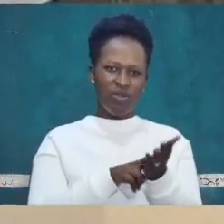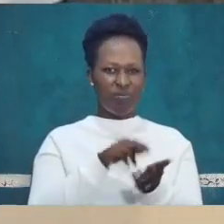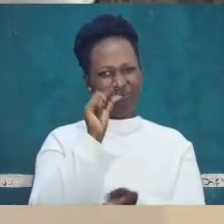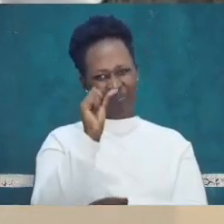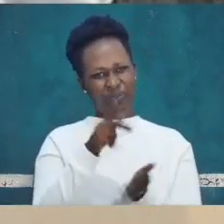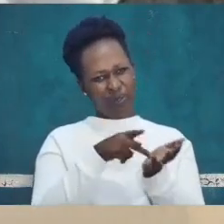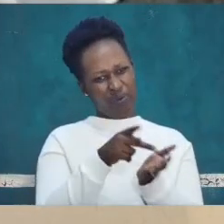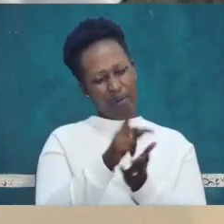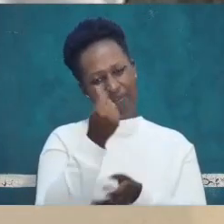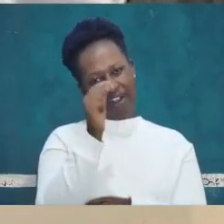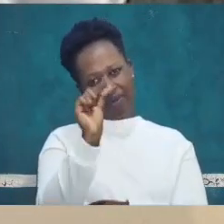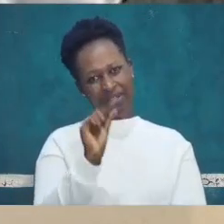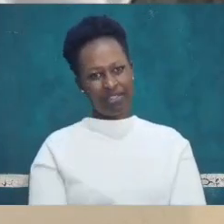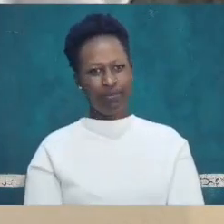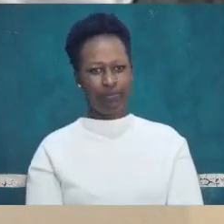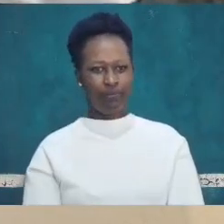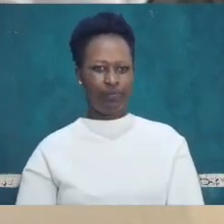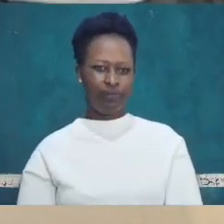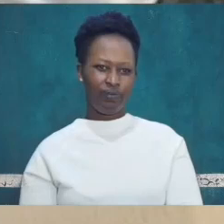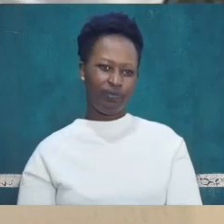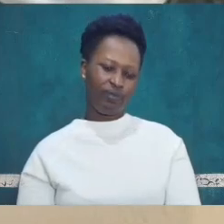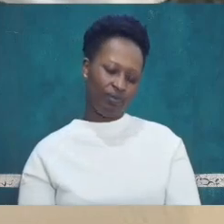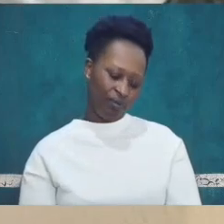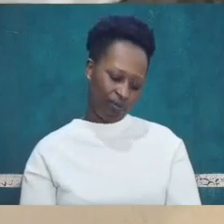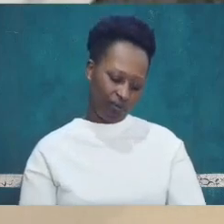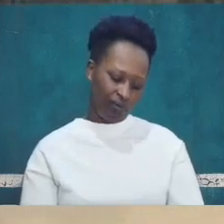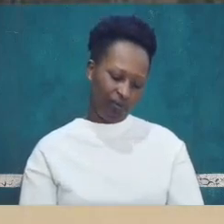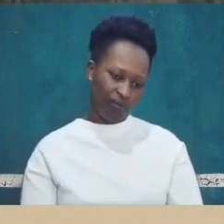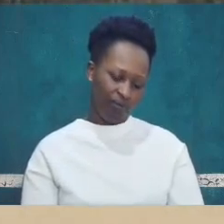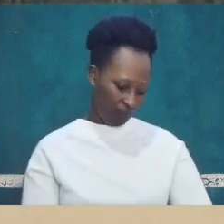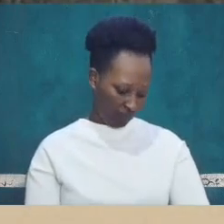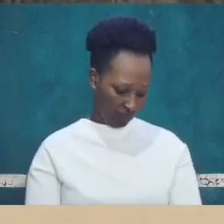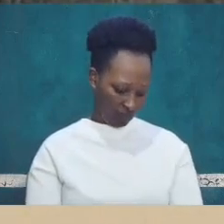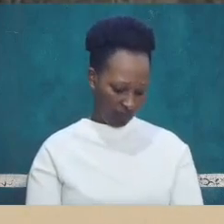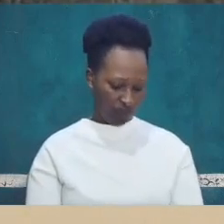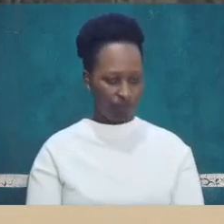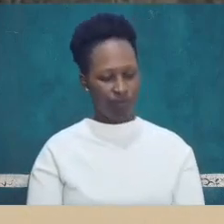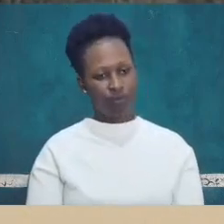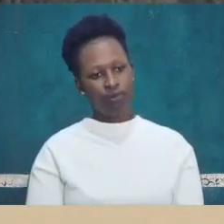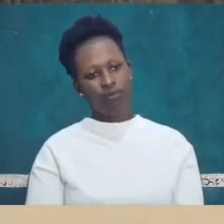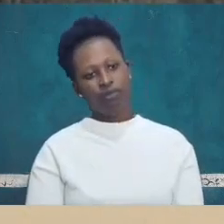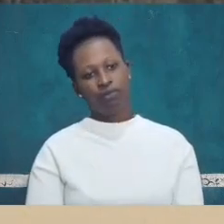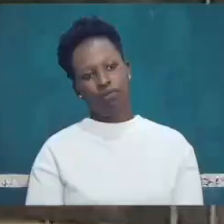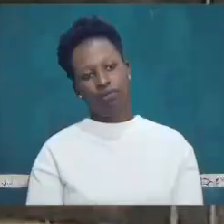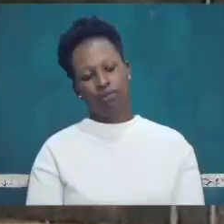So when the income of